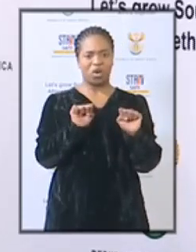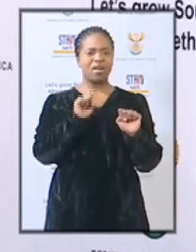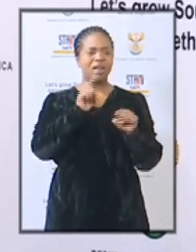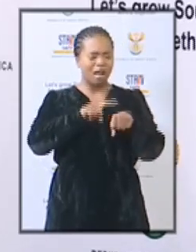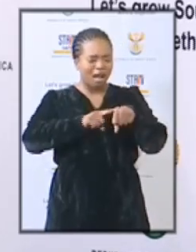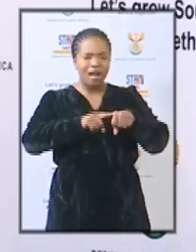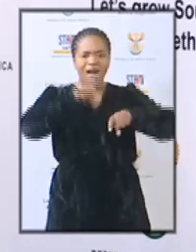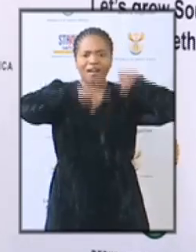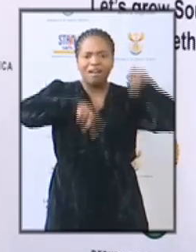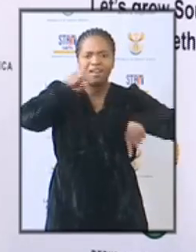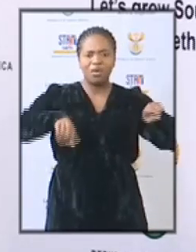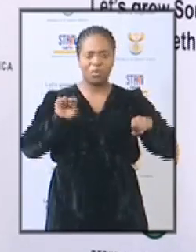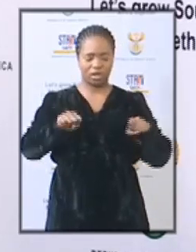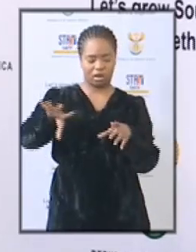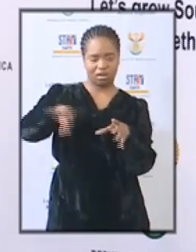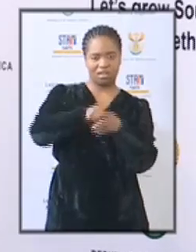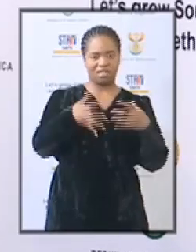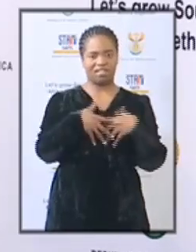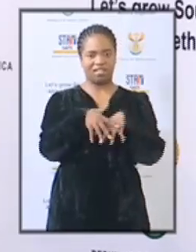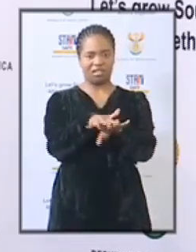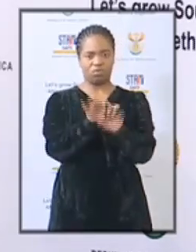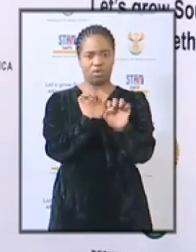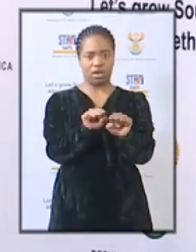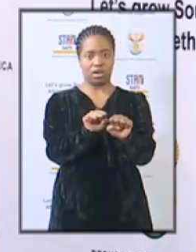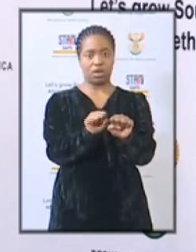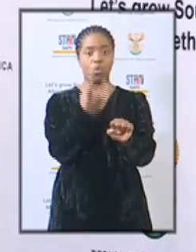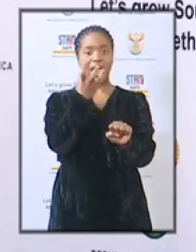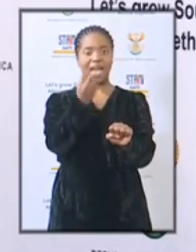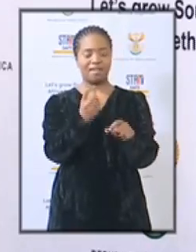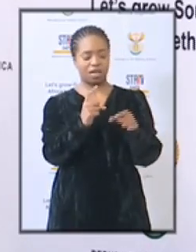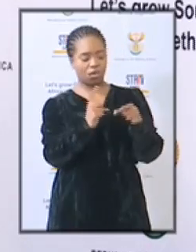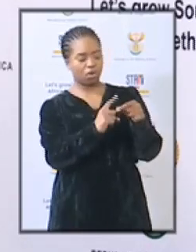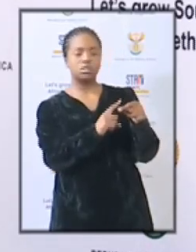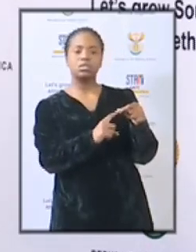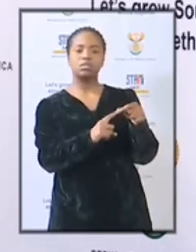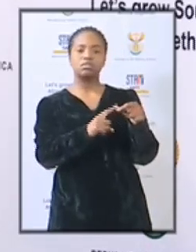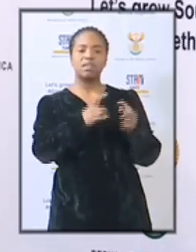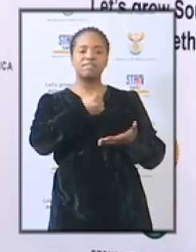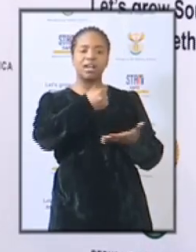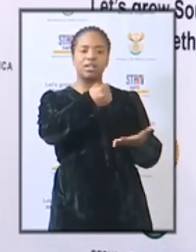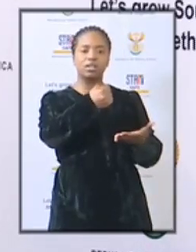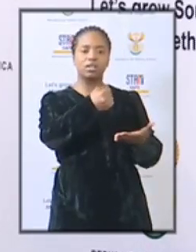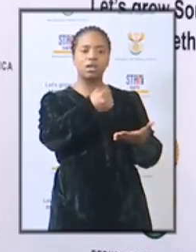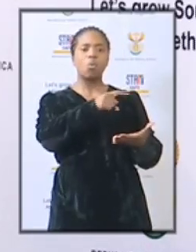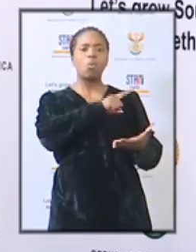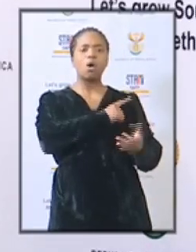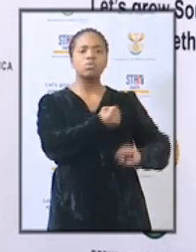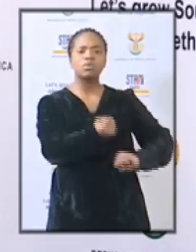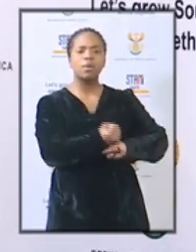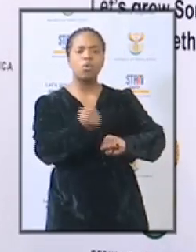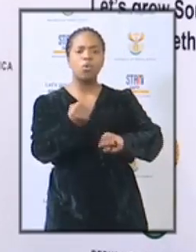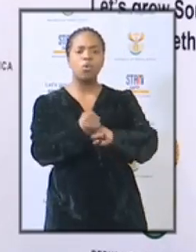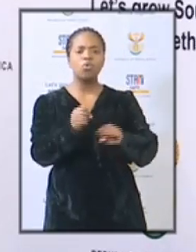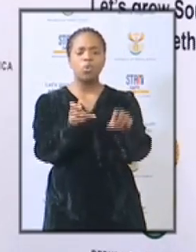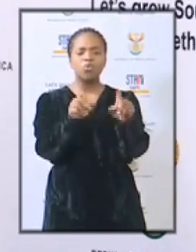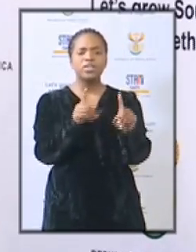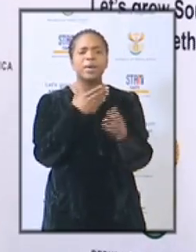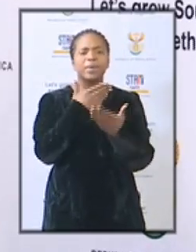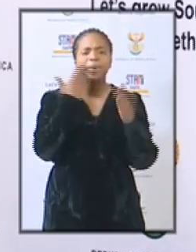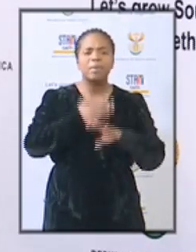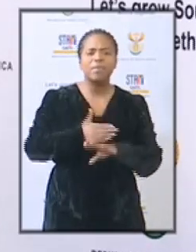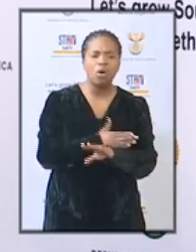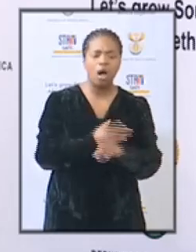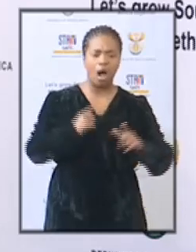will use our Tourism Equity Fund as a mechanism to support this transformation